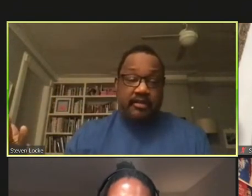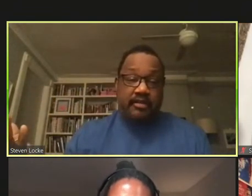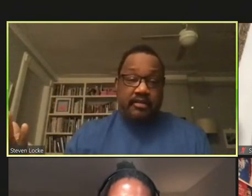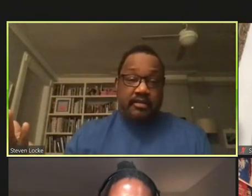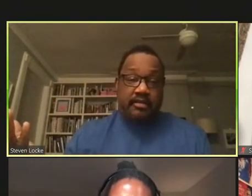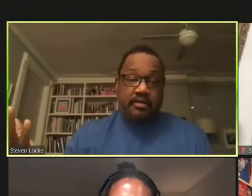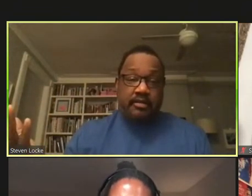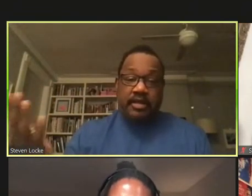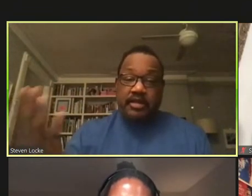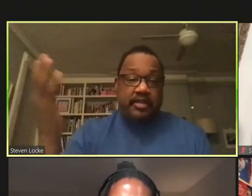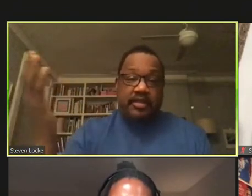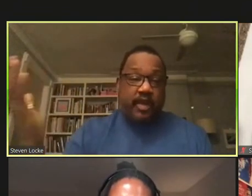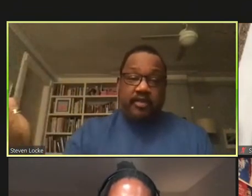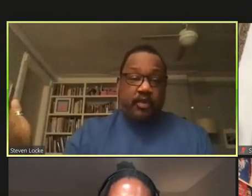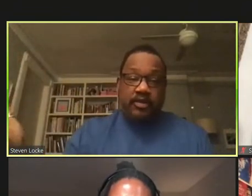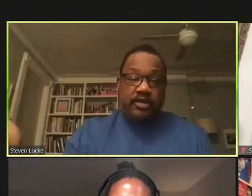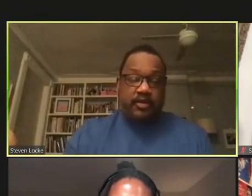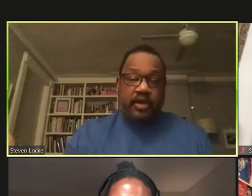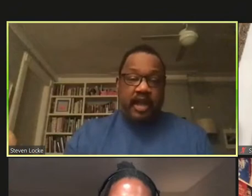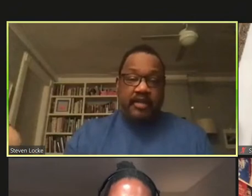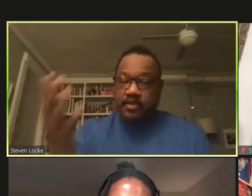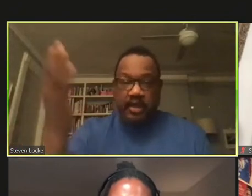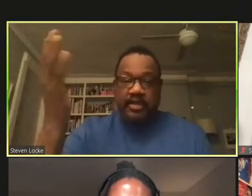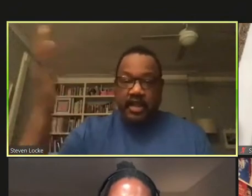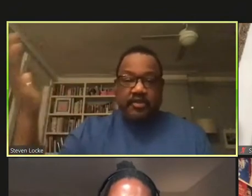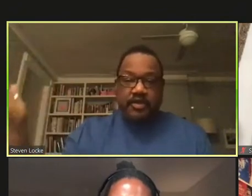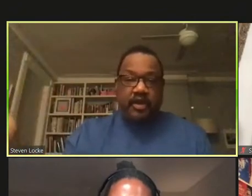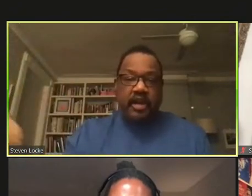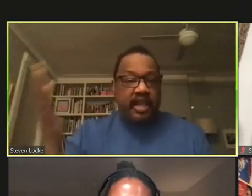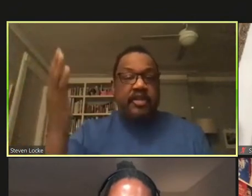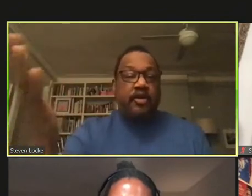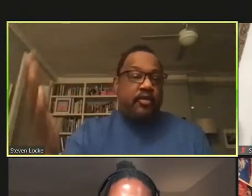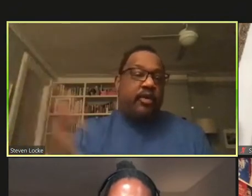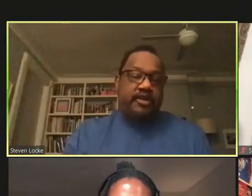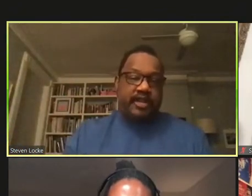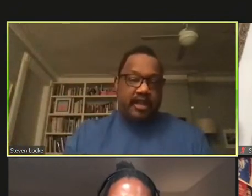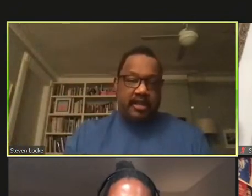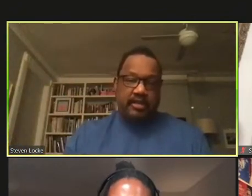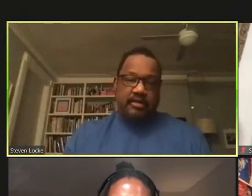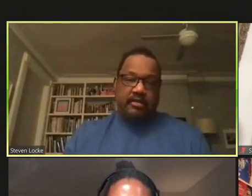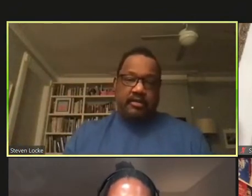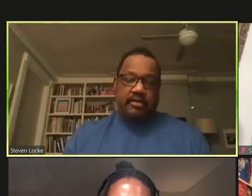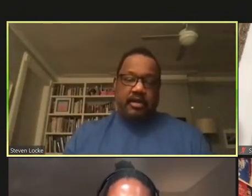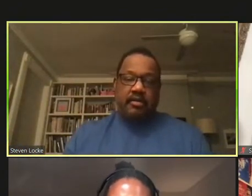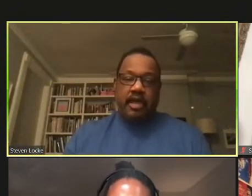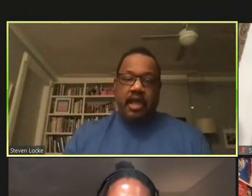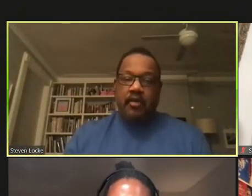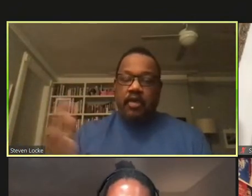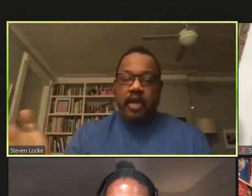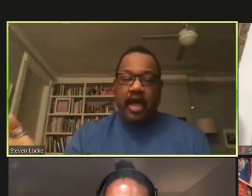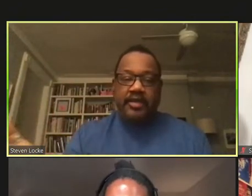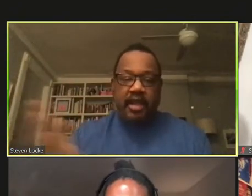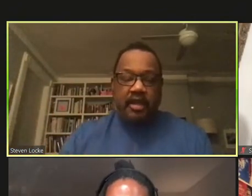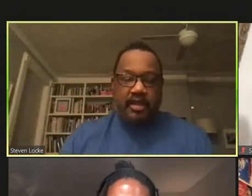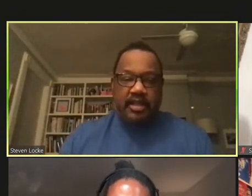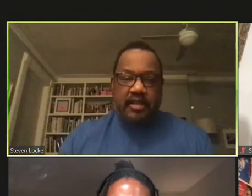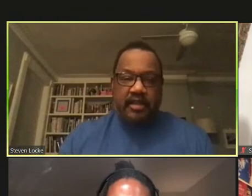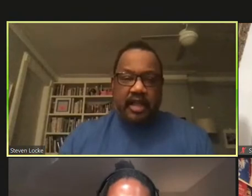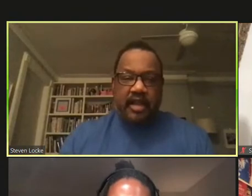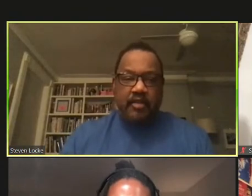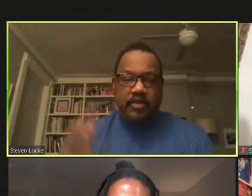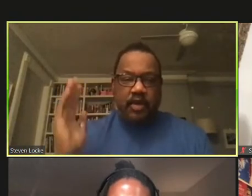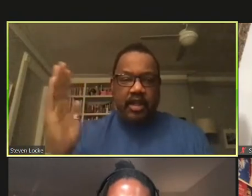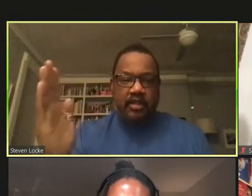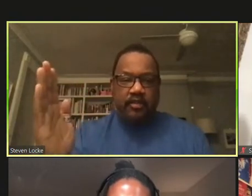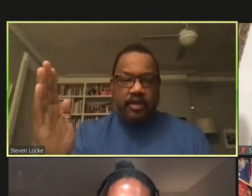it. It's the way the world is organized. It's the way this country is organized. I know you understand it. Yeah. When I saw Until